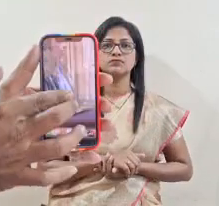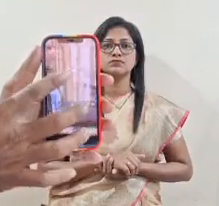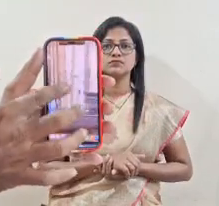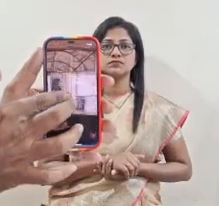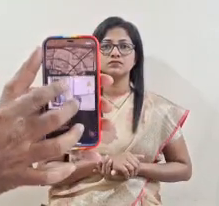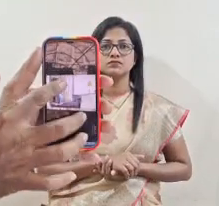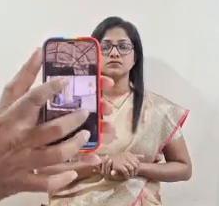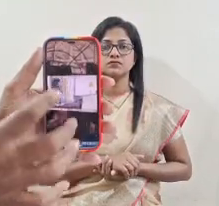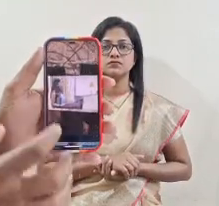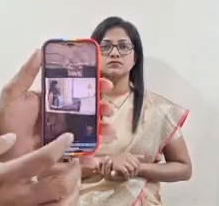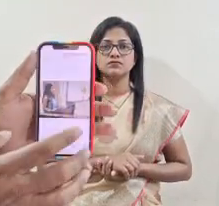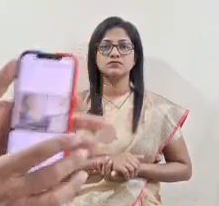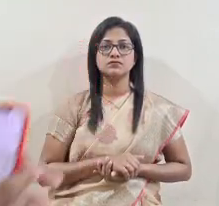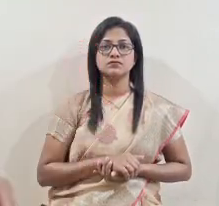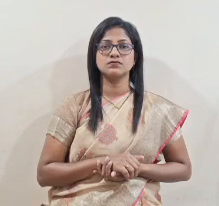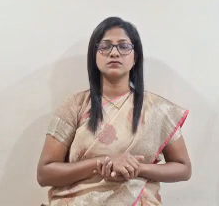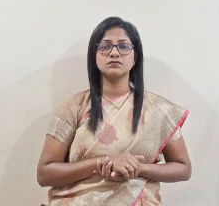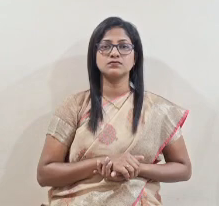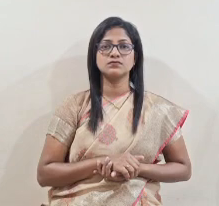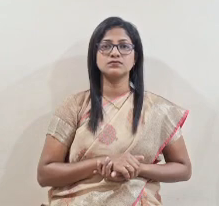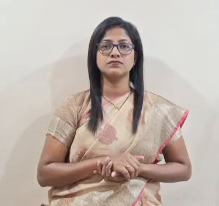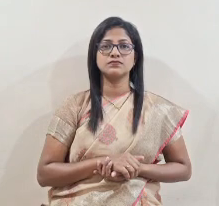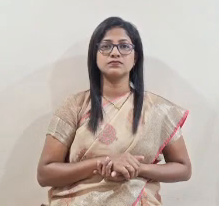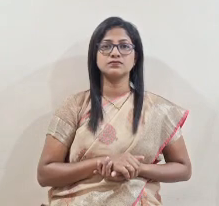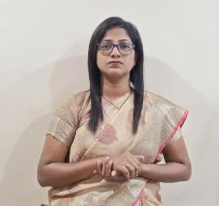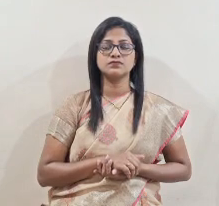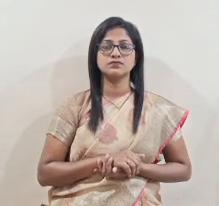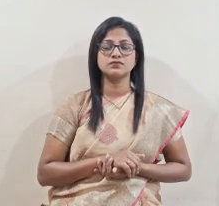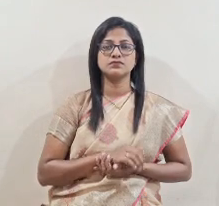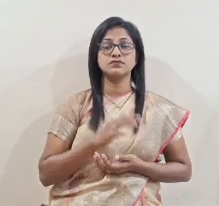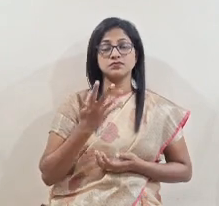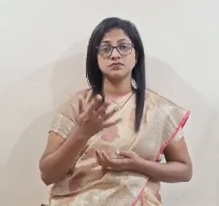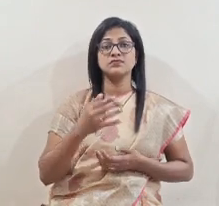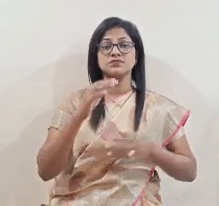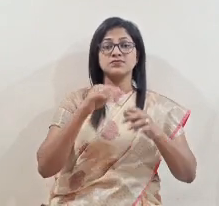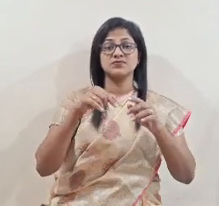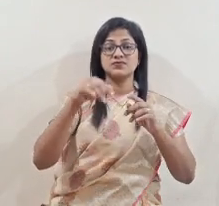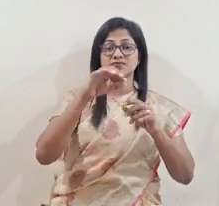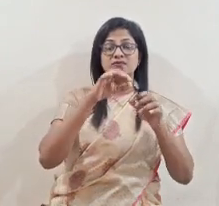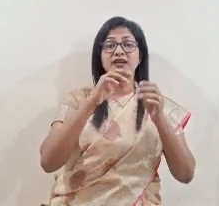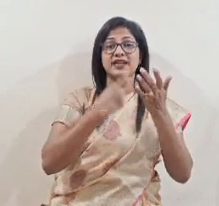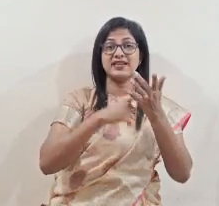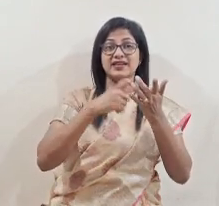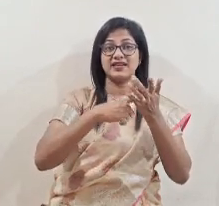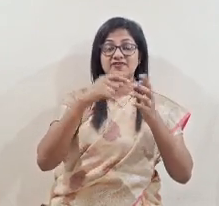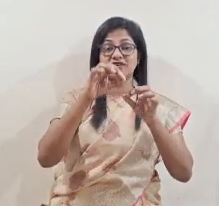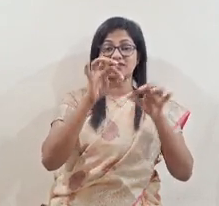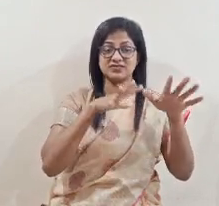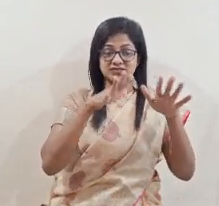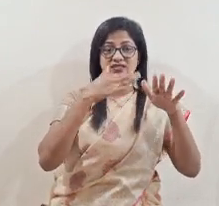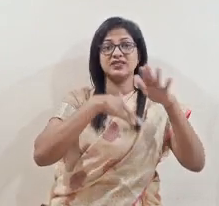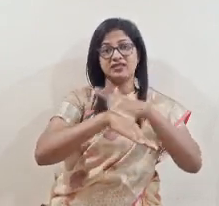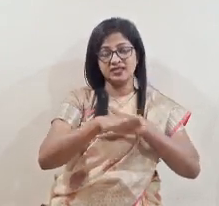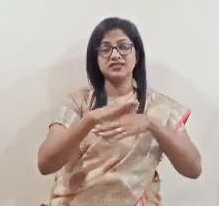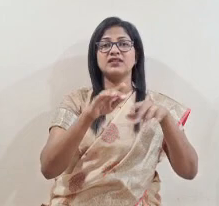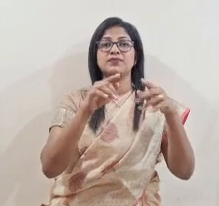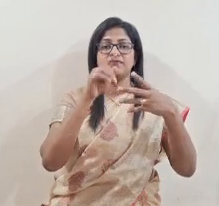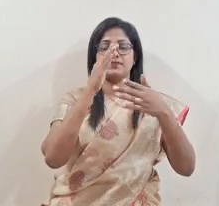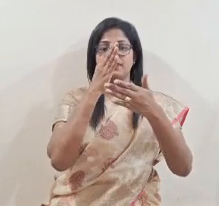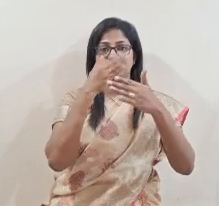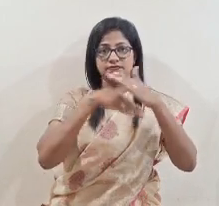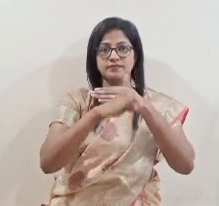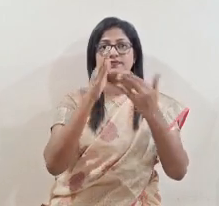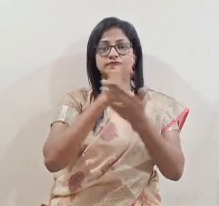into three, that is low, medium, and high density. And PTAL was developed for all the